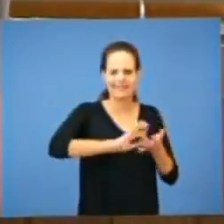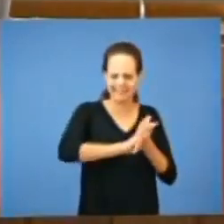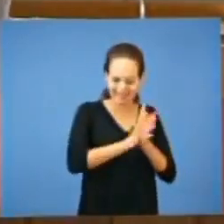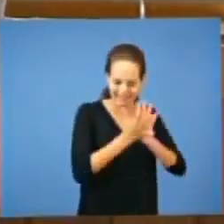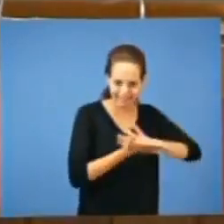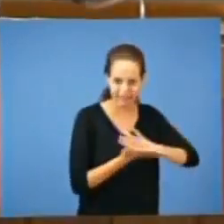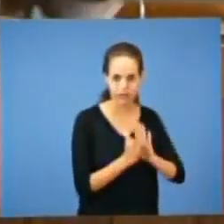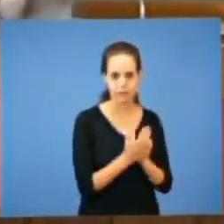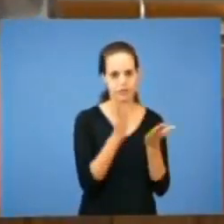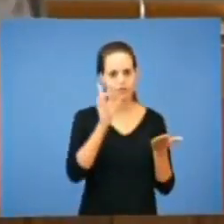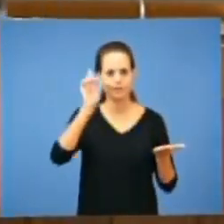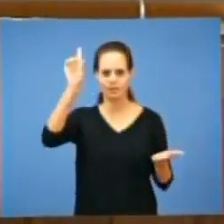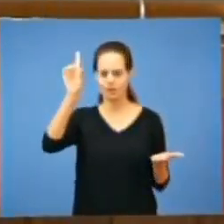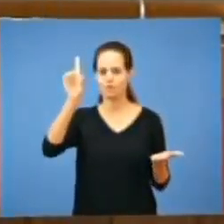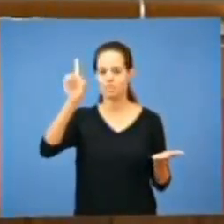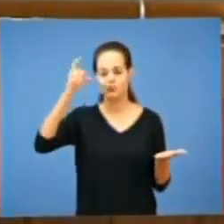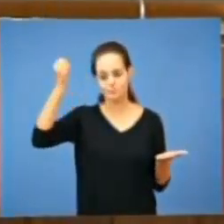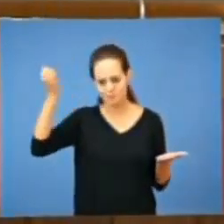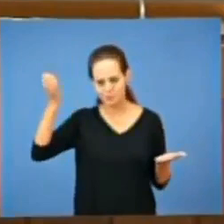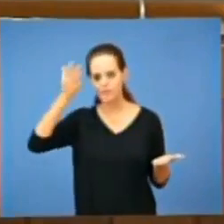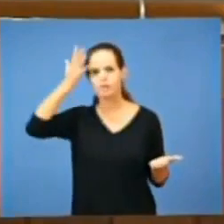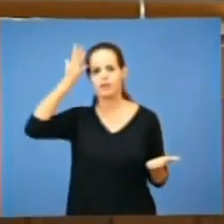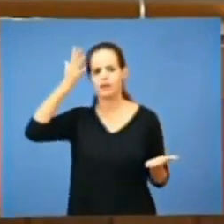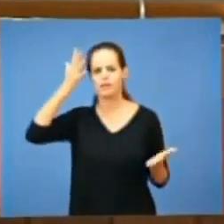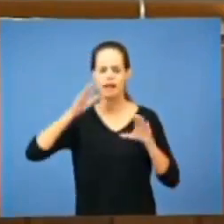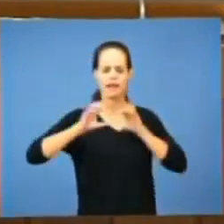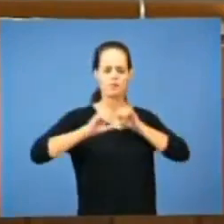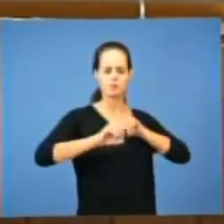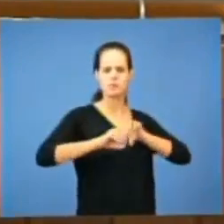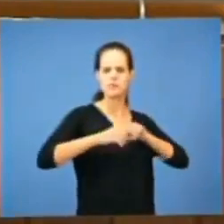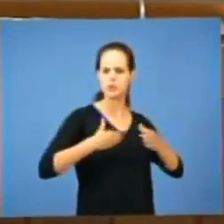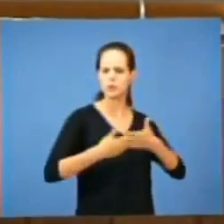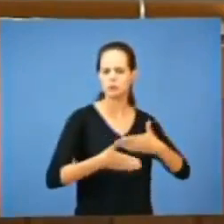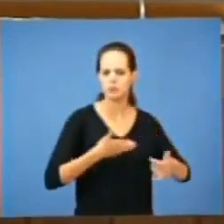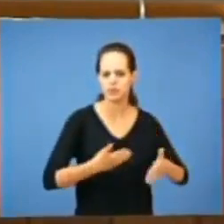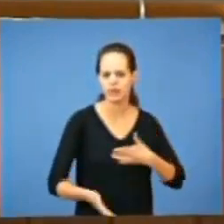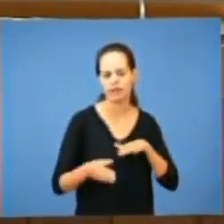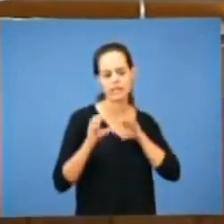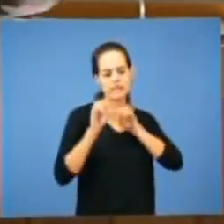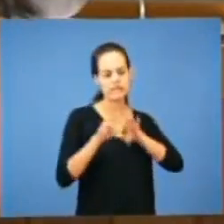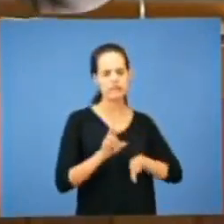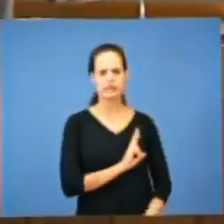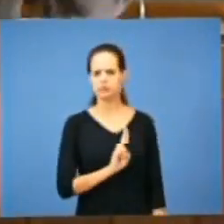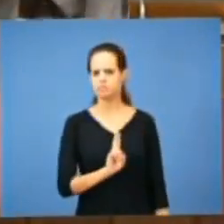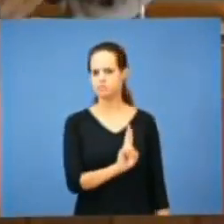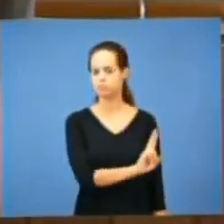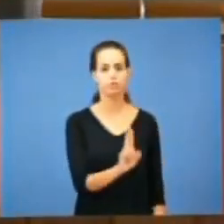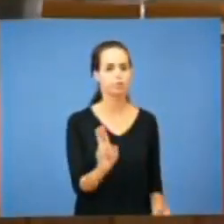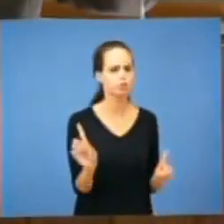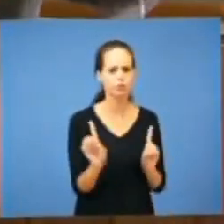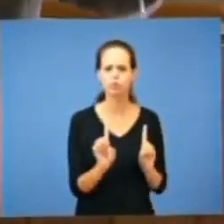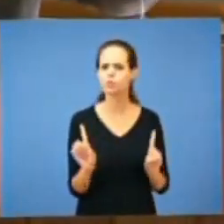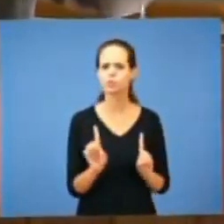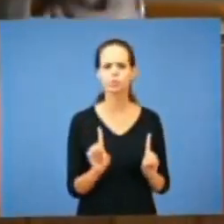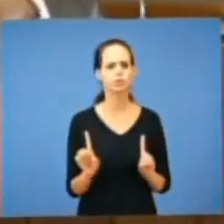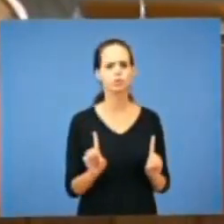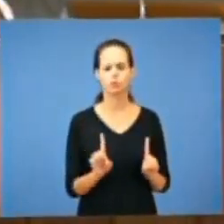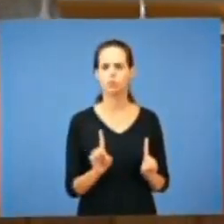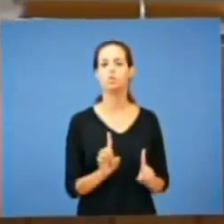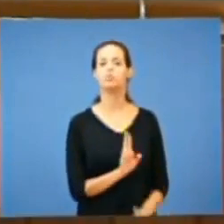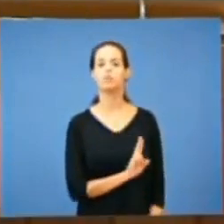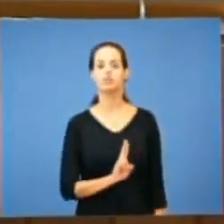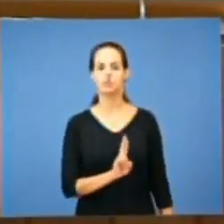what word was the revealed word? It was not the teaching of religion. The religious